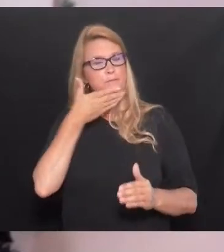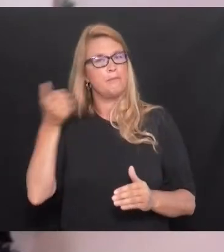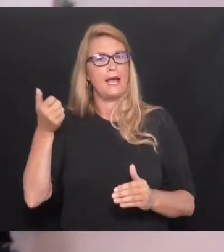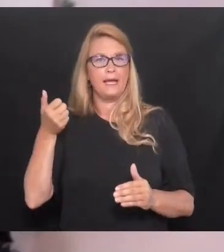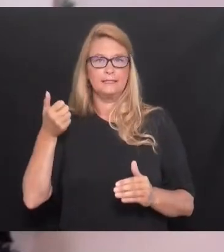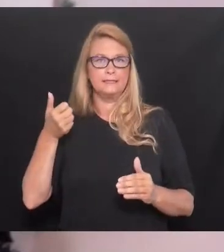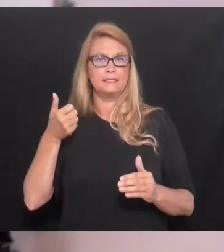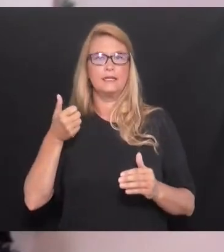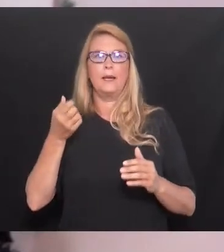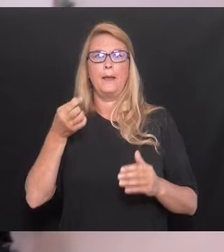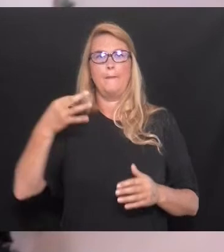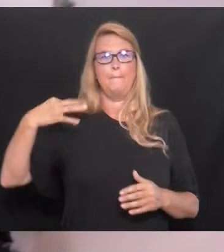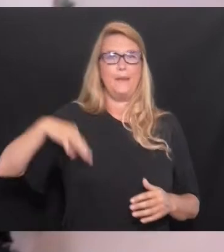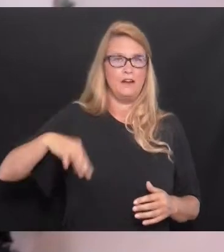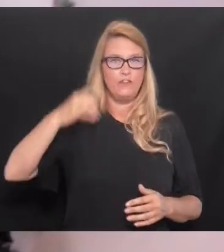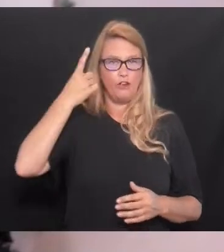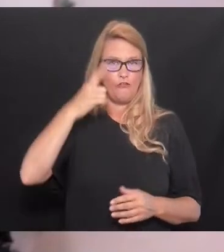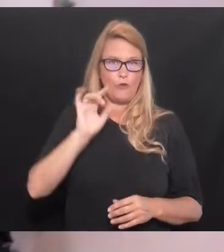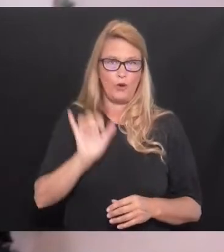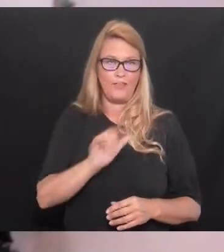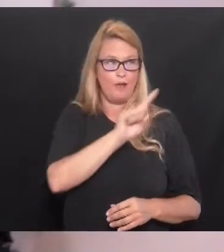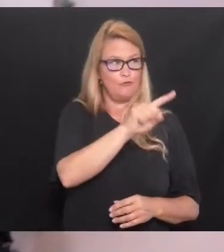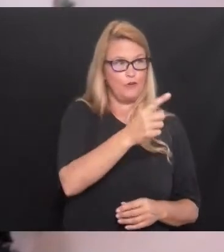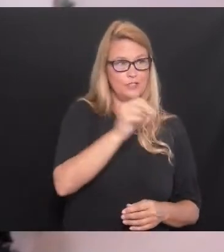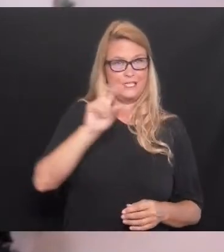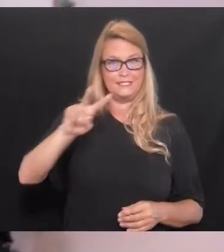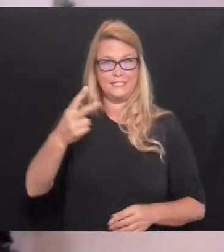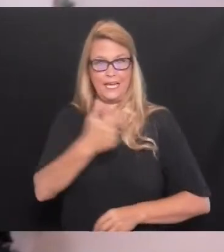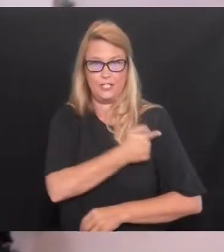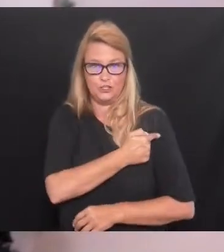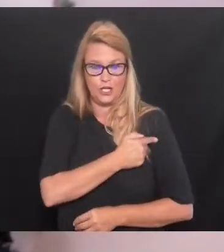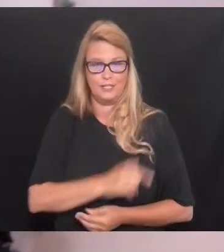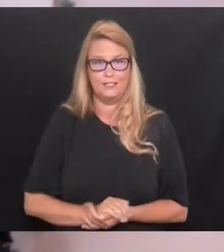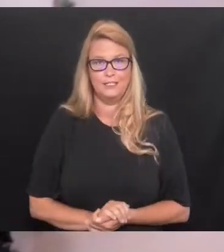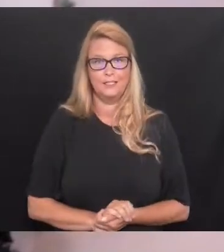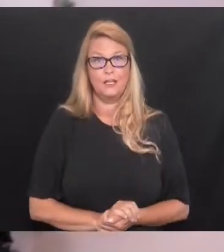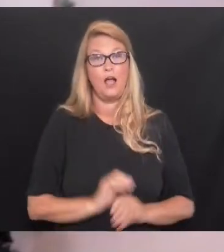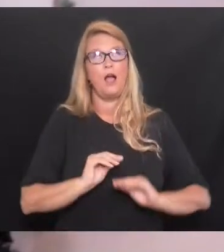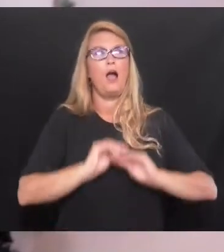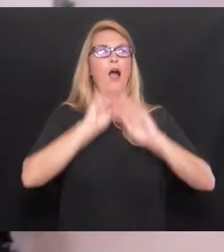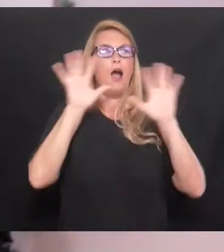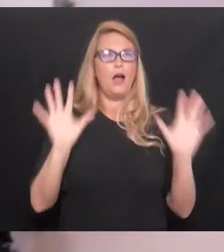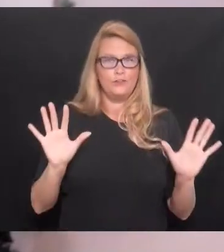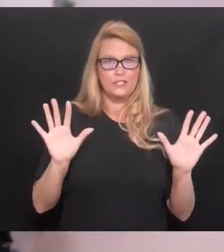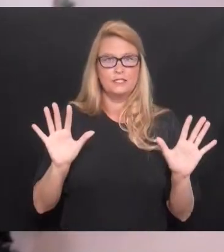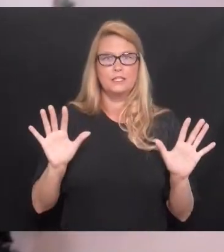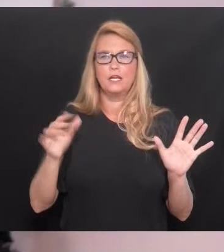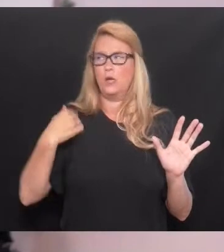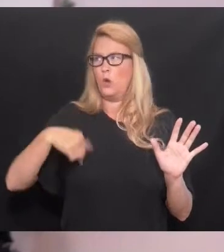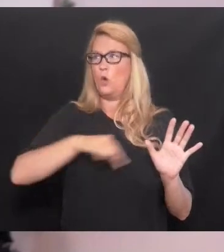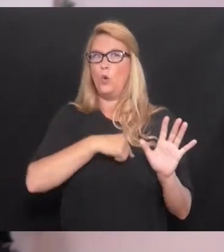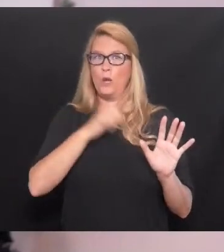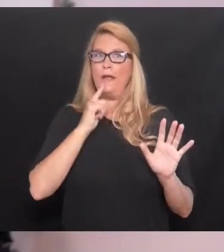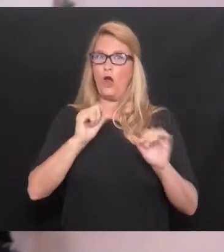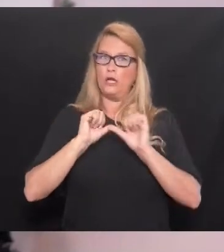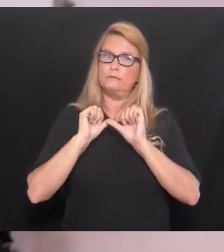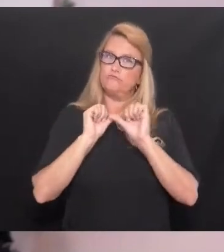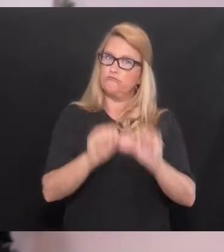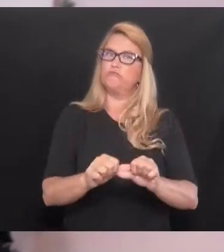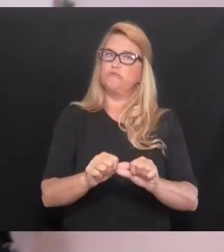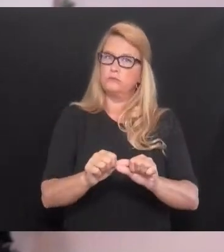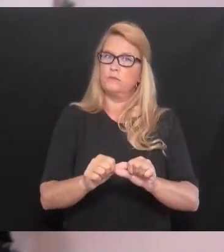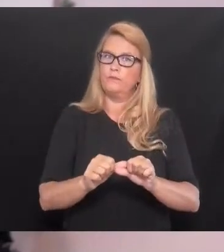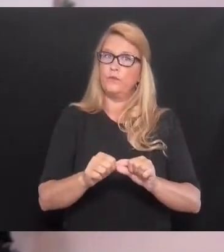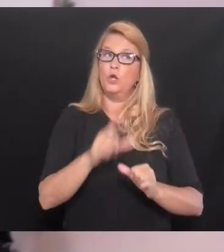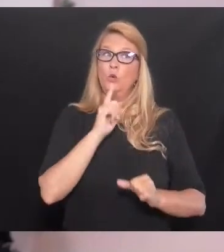maximal benefit from first dose to second dose. Now, obviously, we have been very, very consistent in saying that we